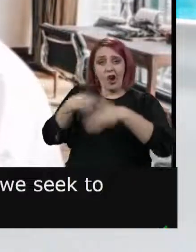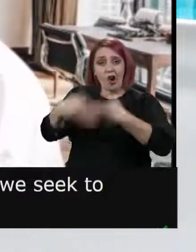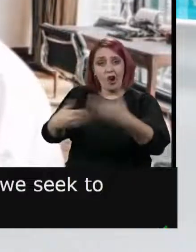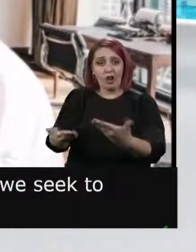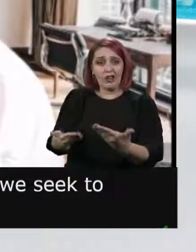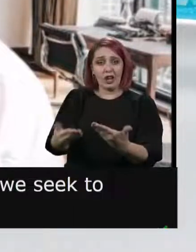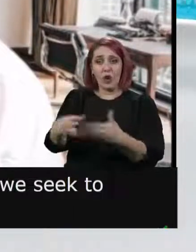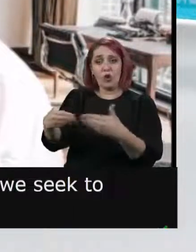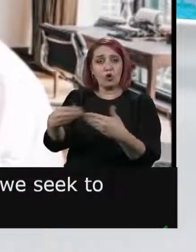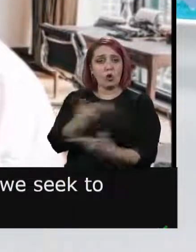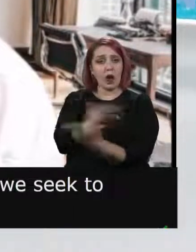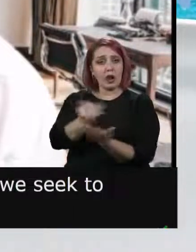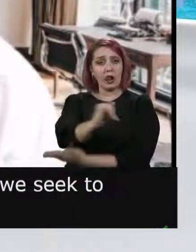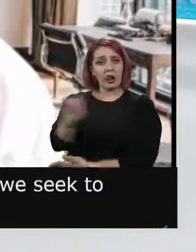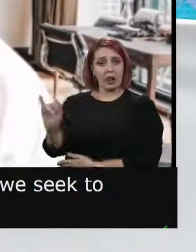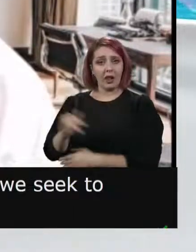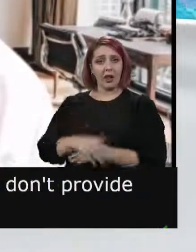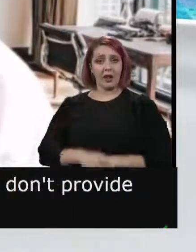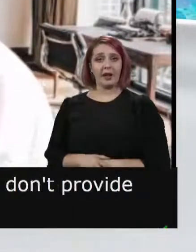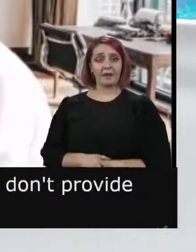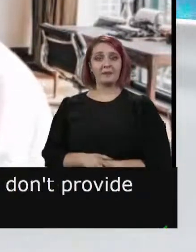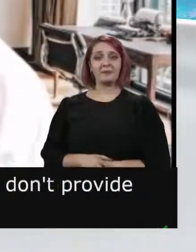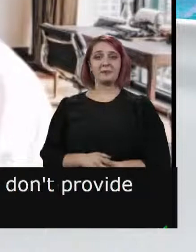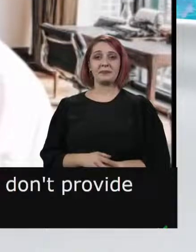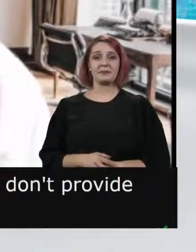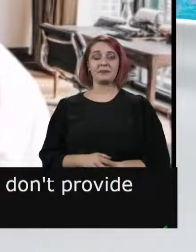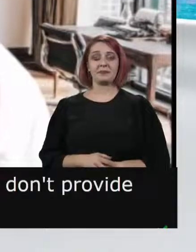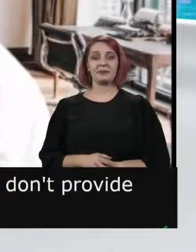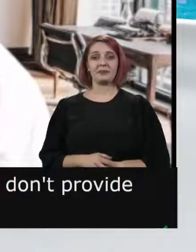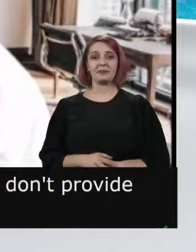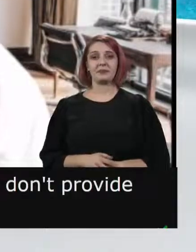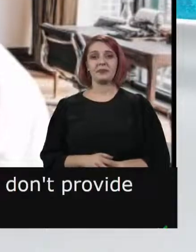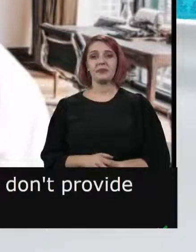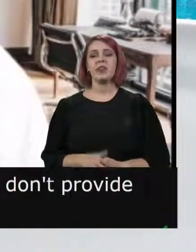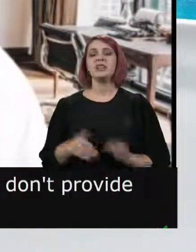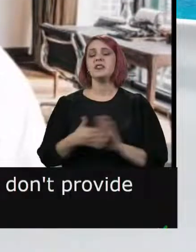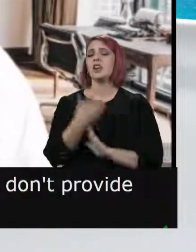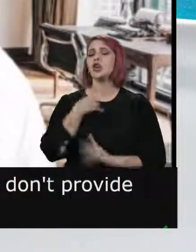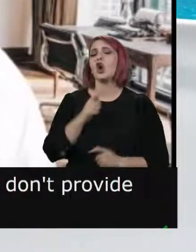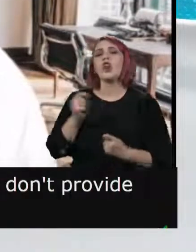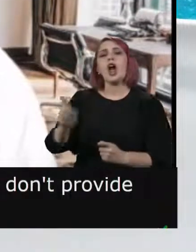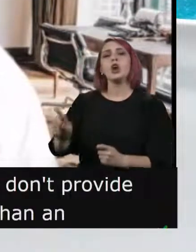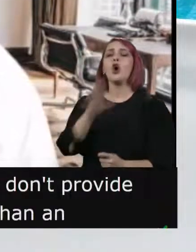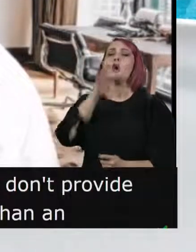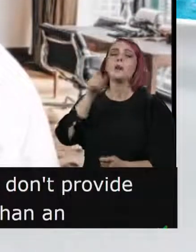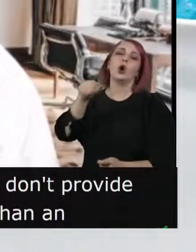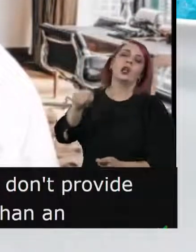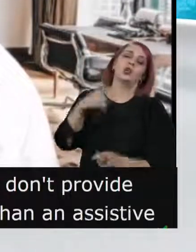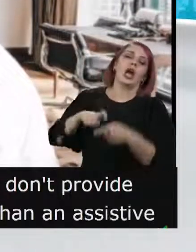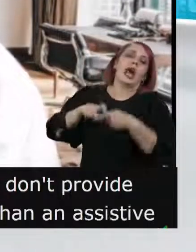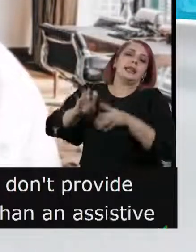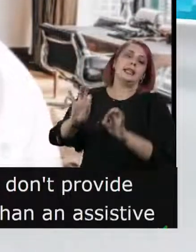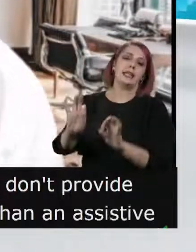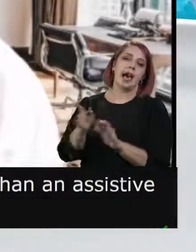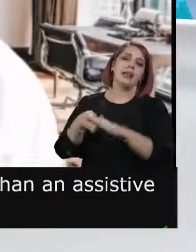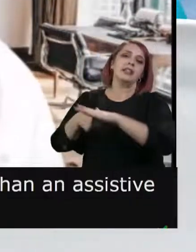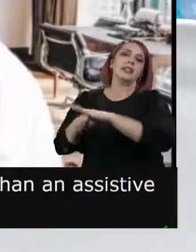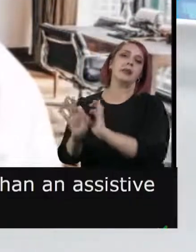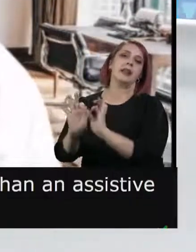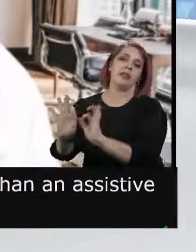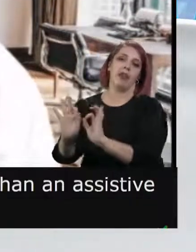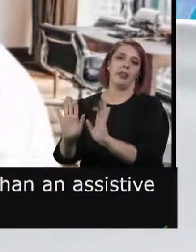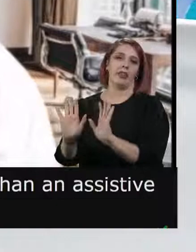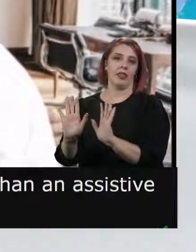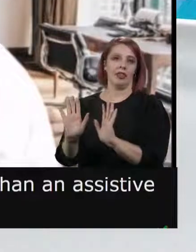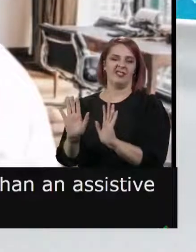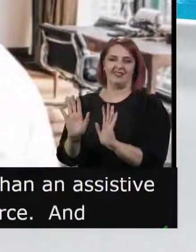we don't provide that because it's an accessibility feature rather than an assistive technology. The purpose should be the driving force. And I think that's just